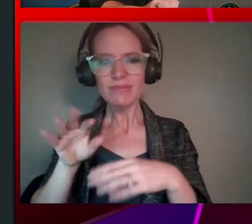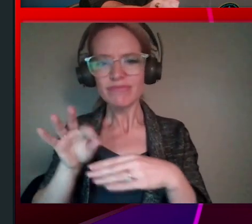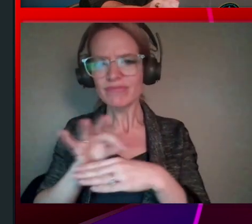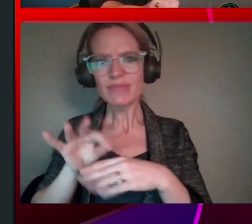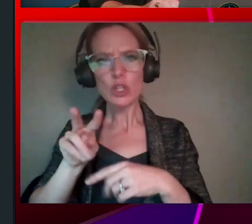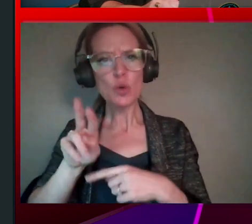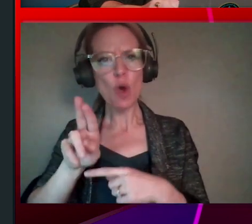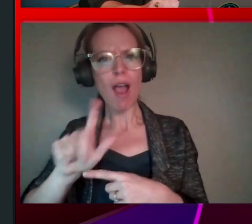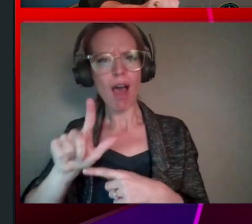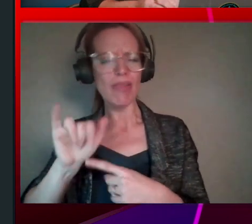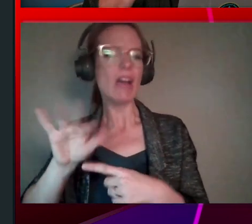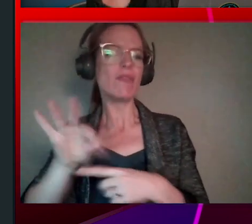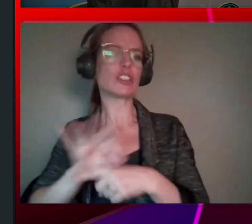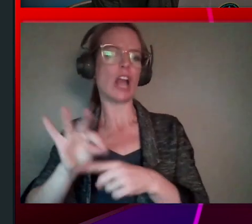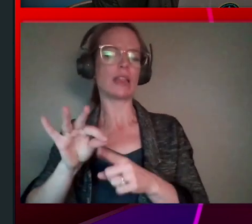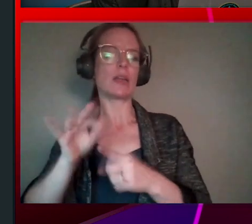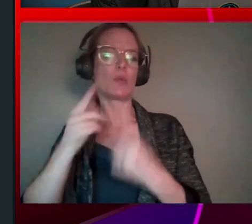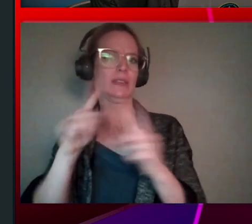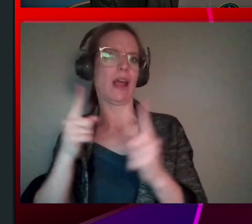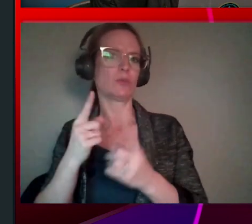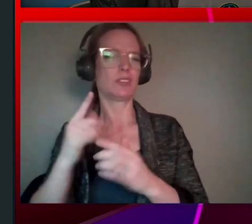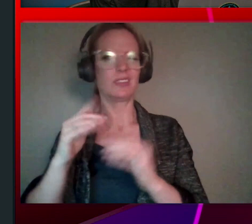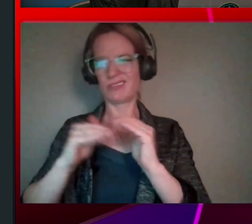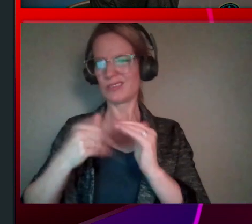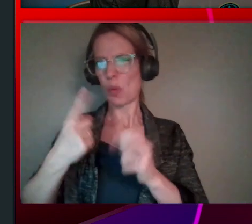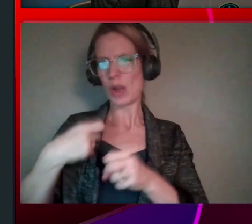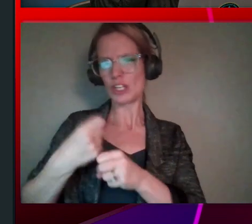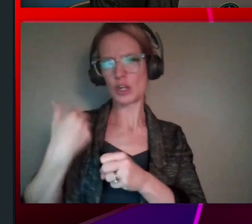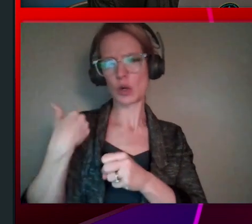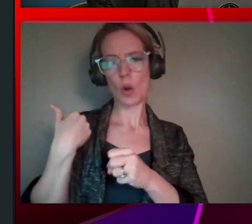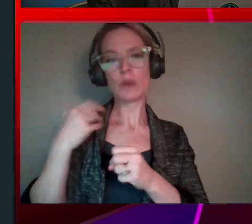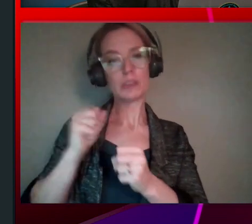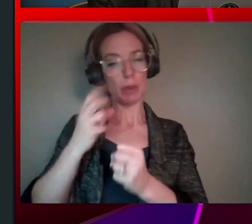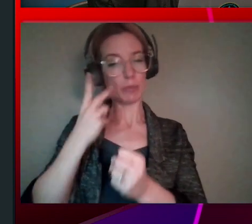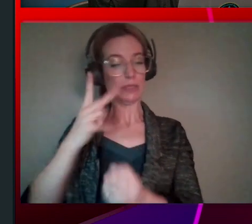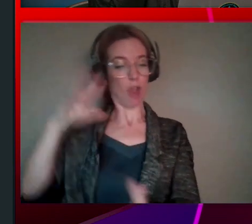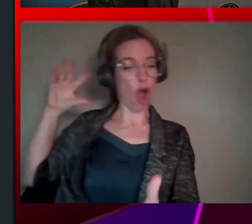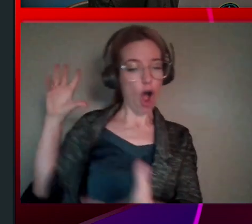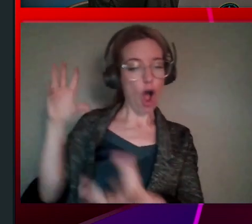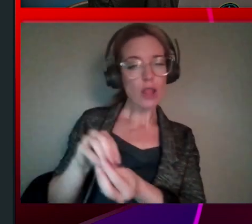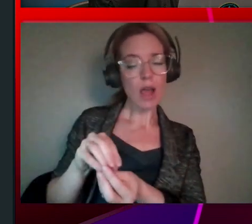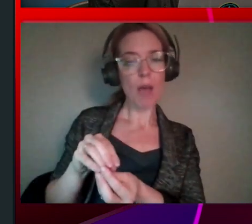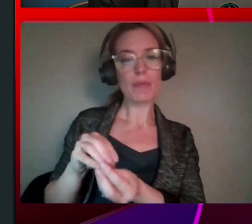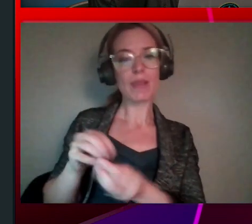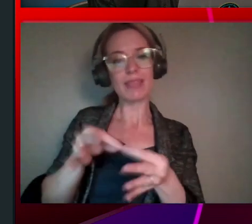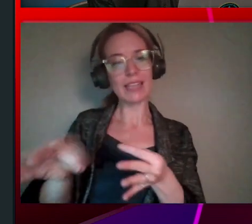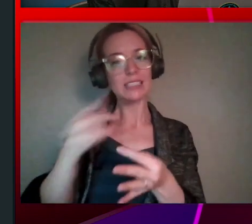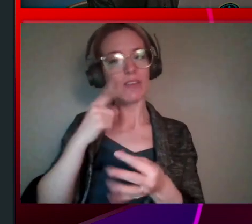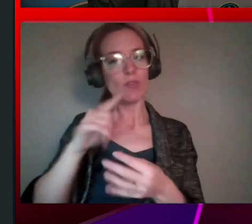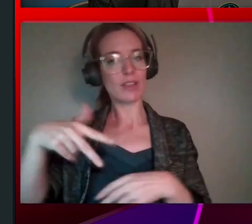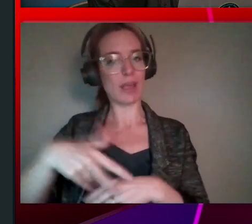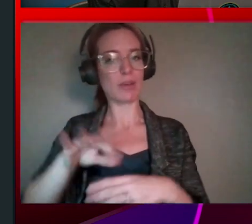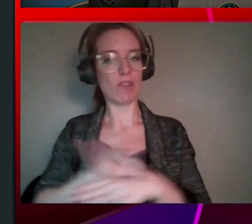a little less than a year ago, to get the all-up latency of the Lambda function. So to look at the all-up latency of the Lambda function, you have to include the init